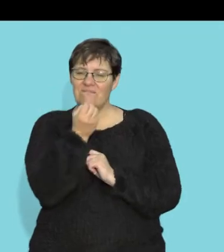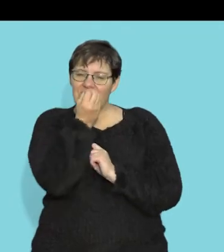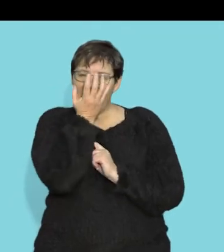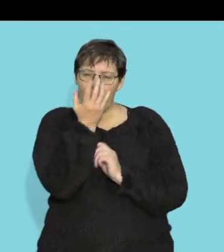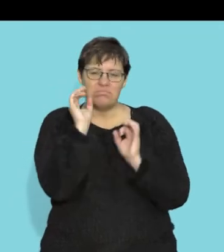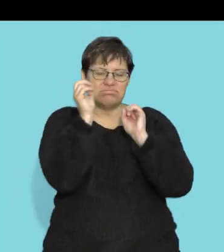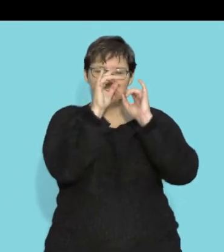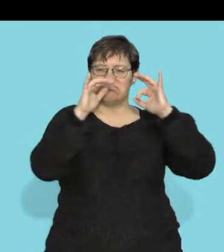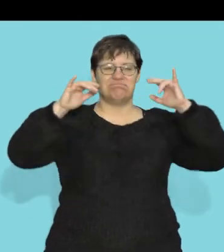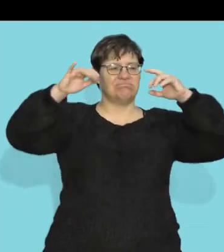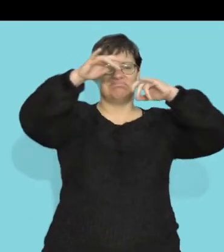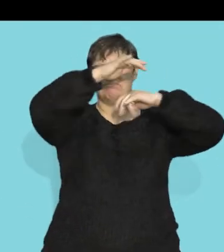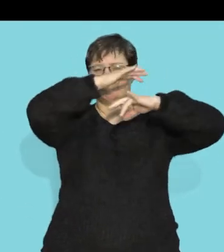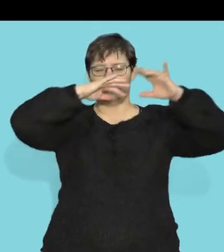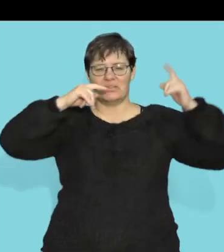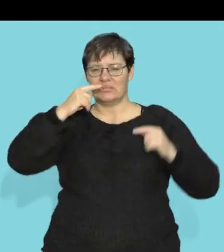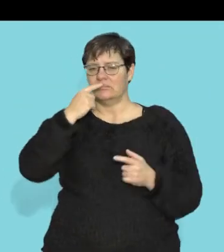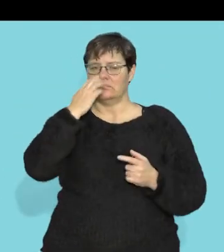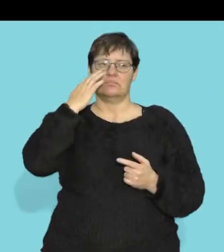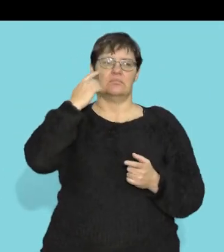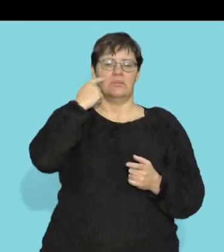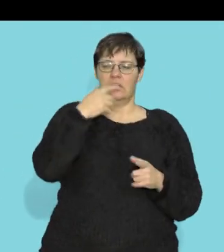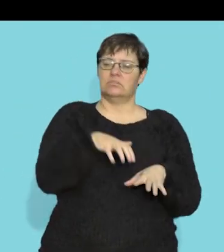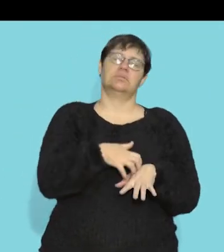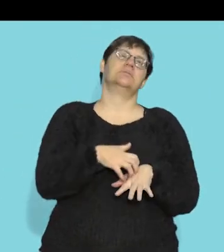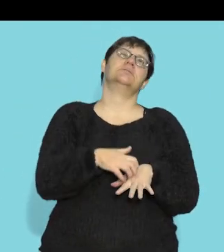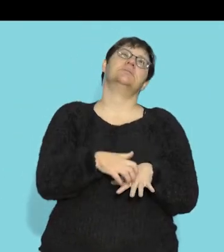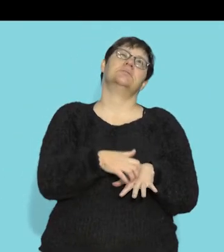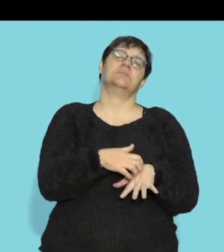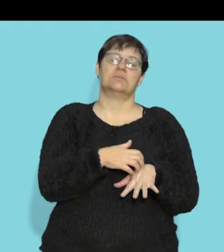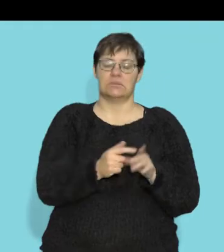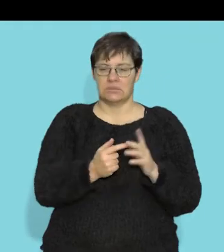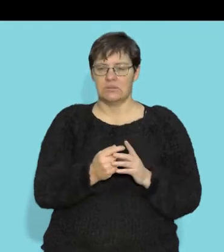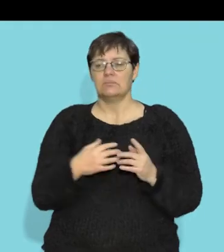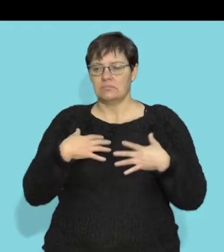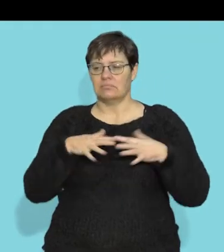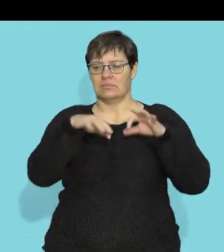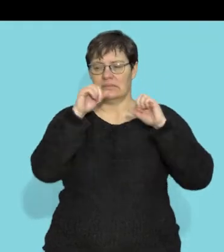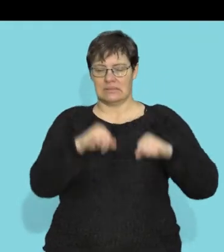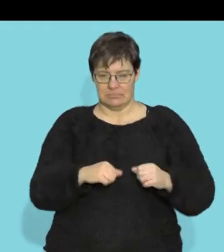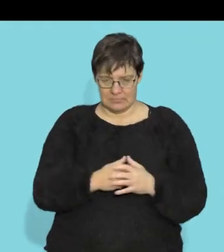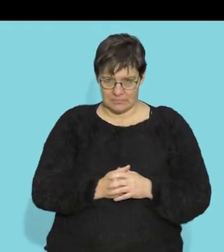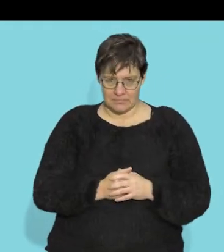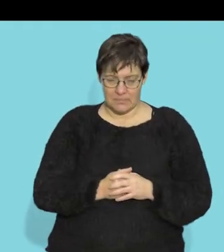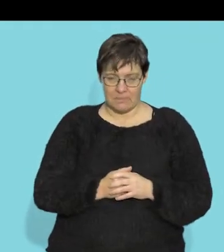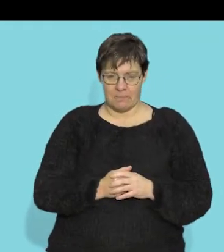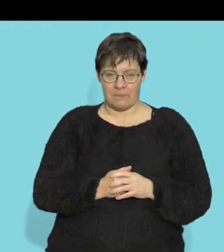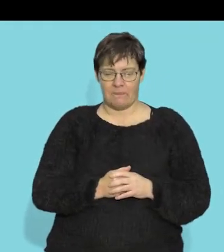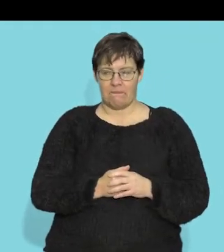what happens when you have these triggers is they move into your system, all right, and you have this